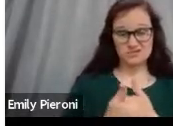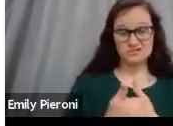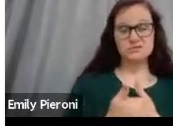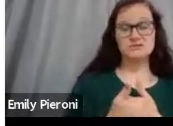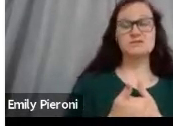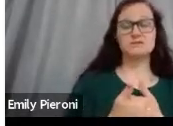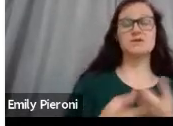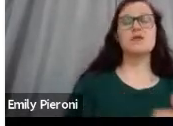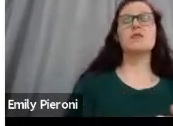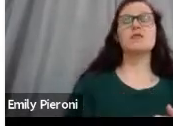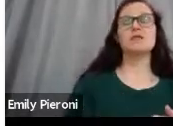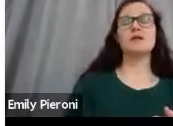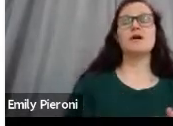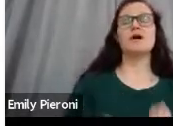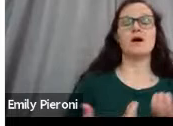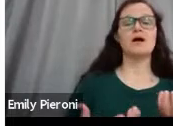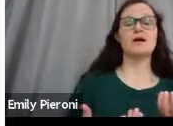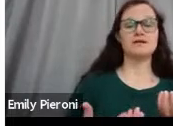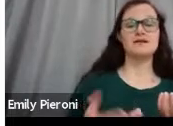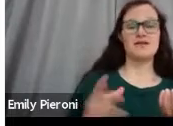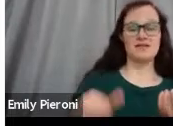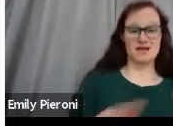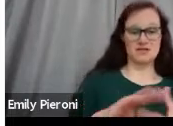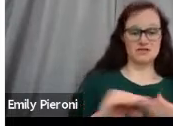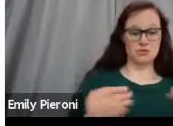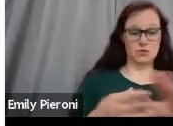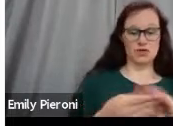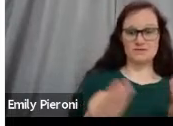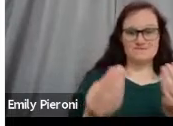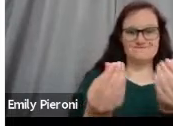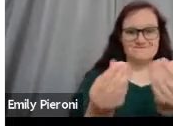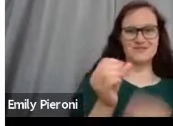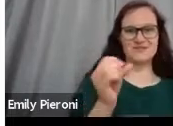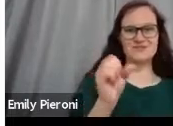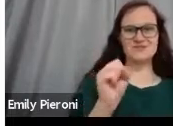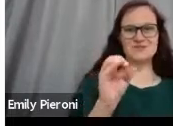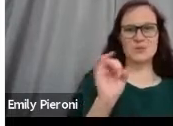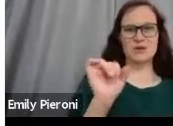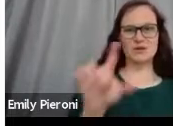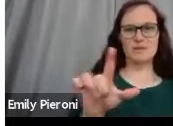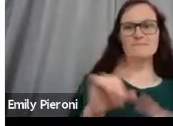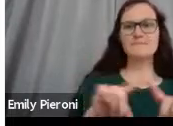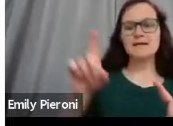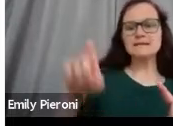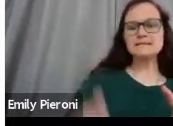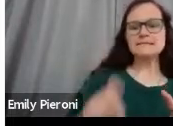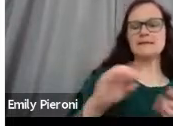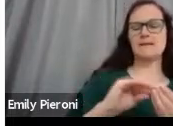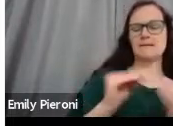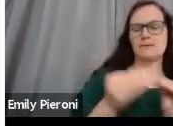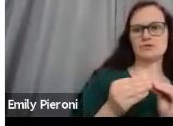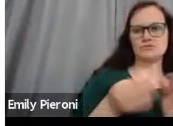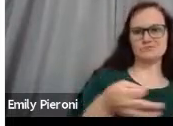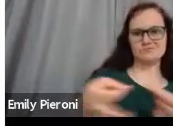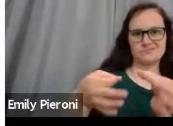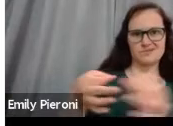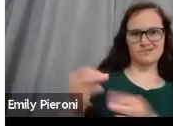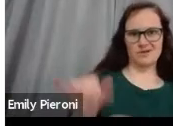contained in the story of the soil, but we need the data to explain what's going on.